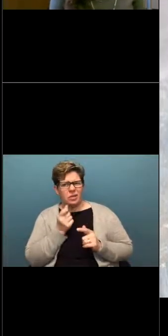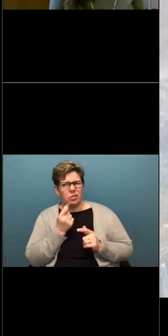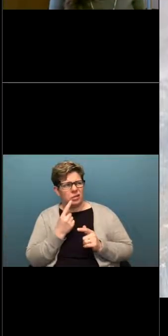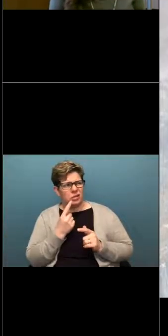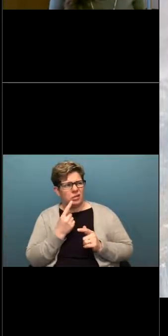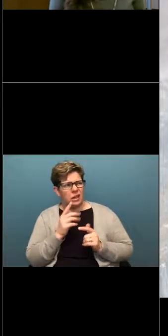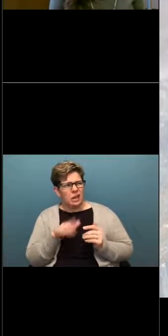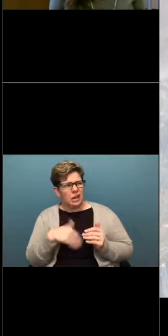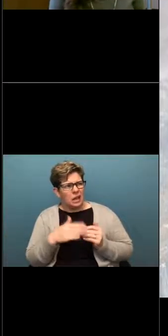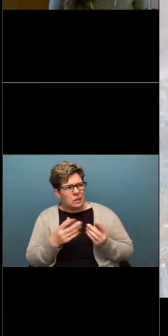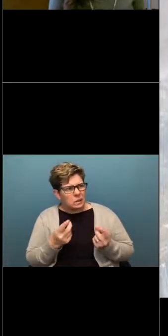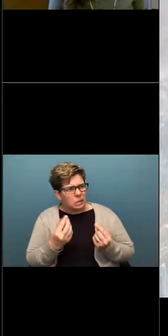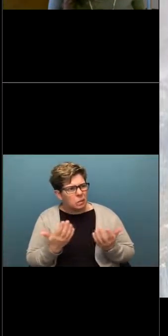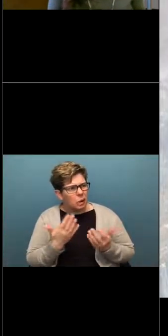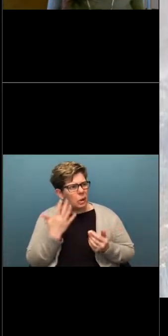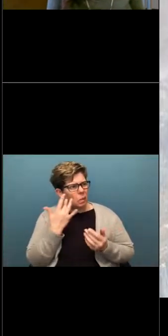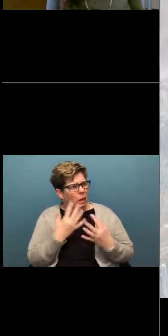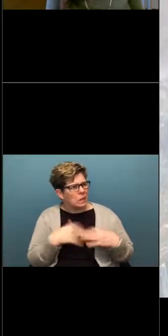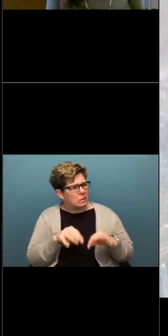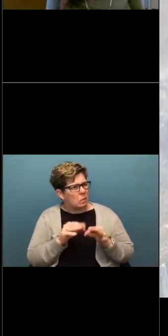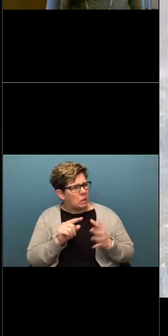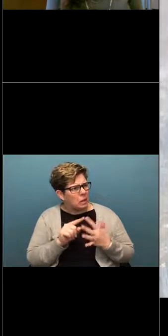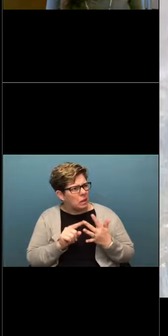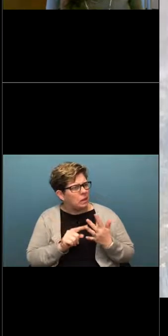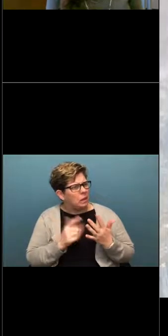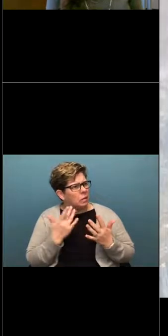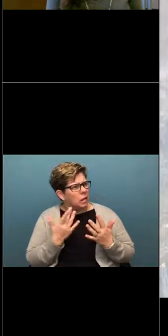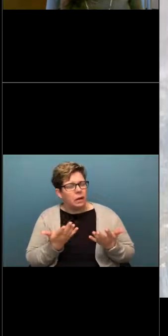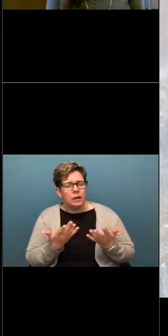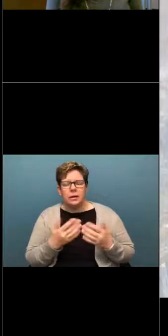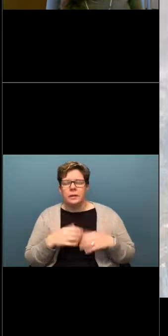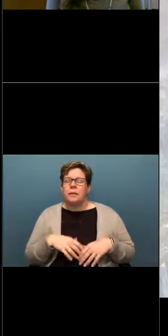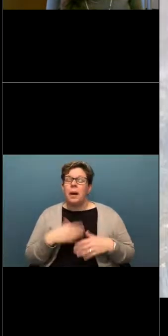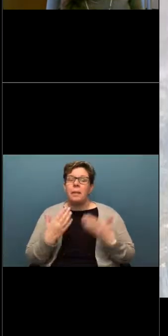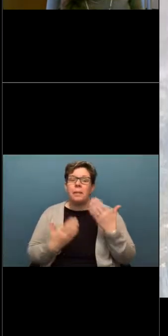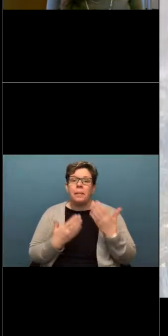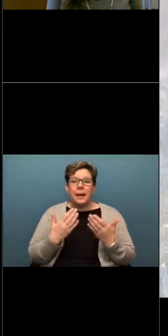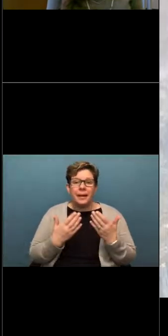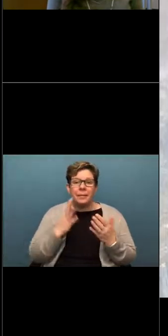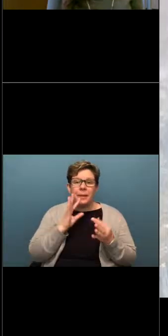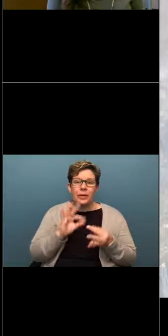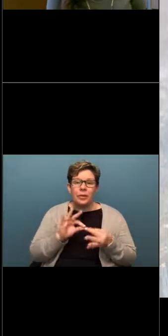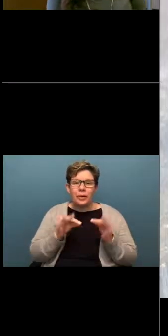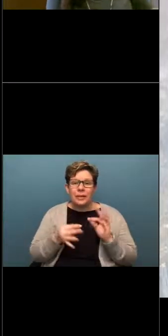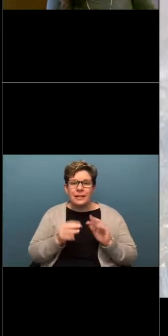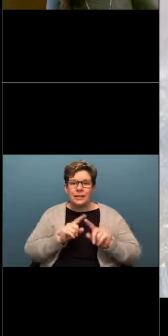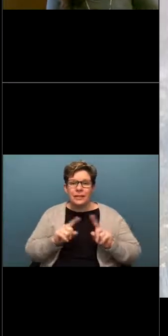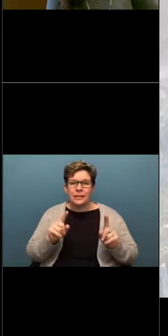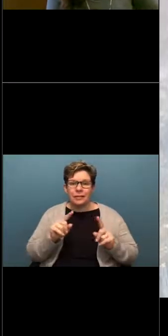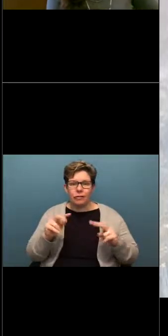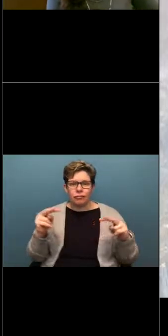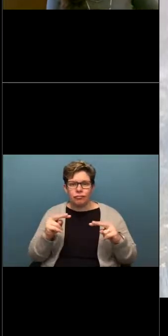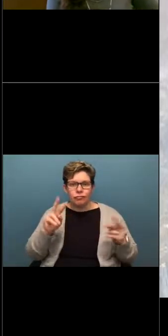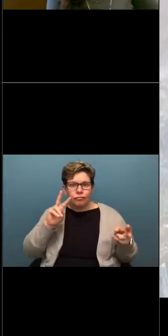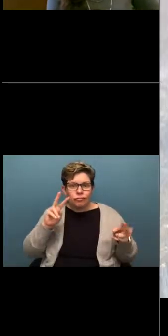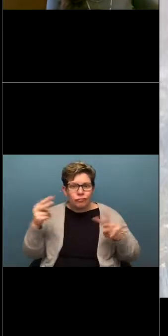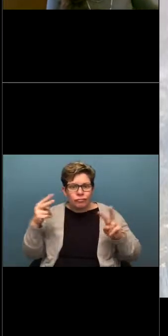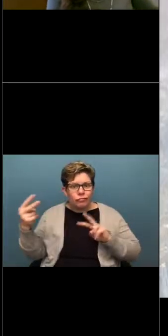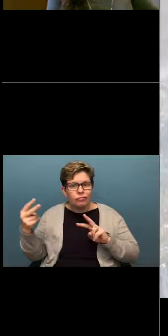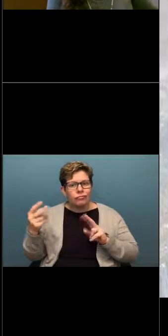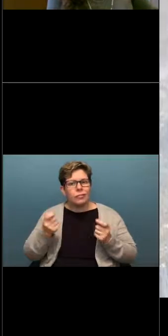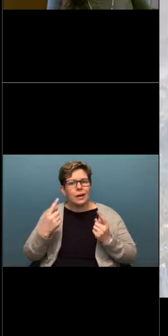left out of the loop a little bit. You might interpret something differently than what was said, and a mistake could be made, and that